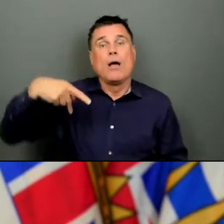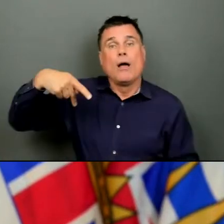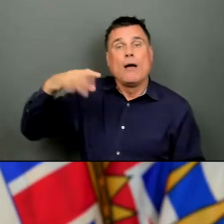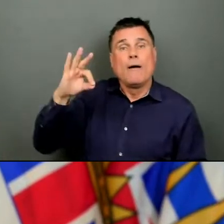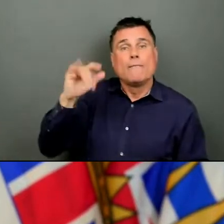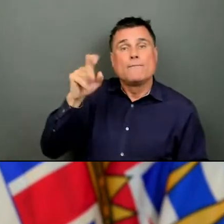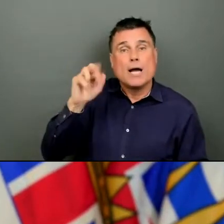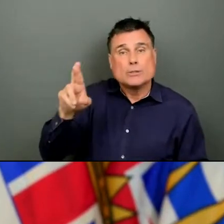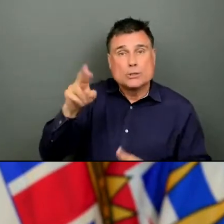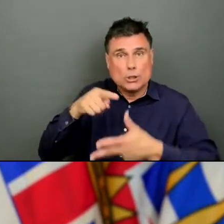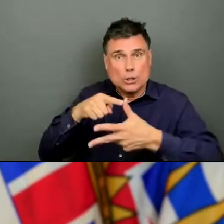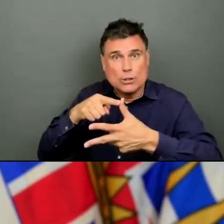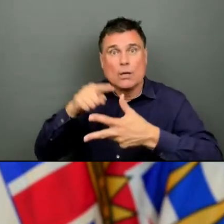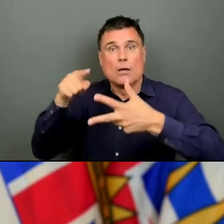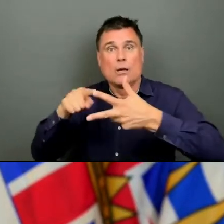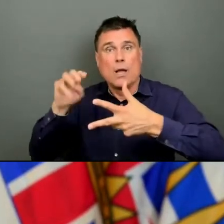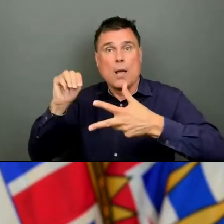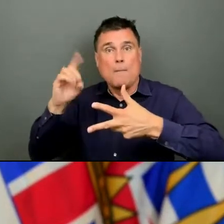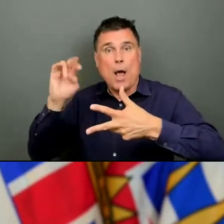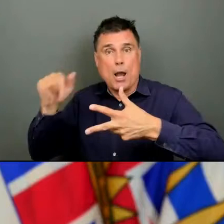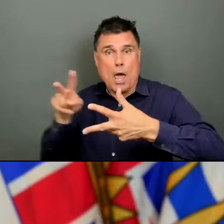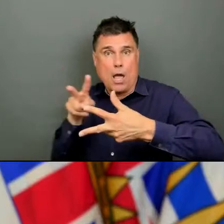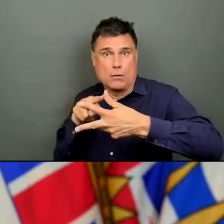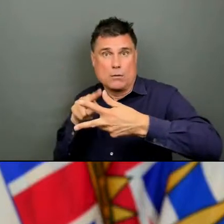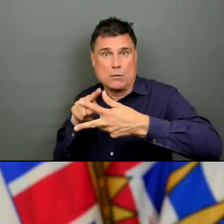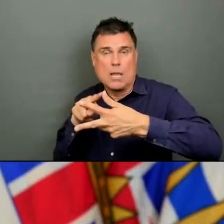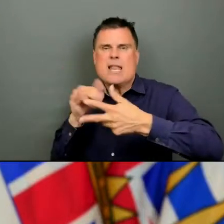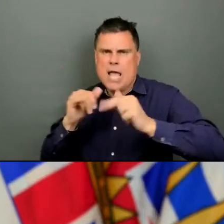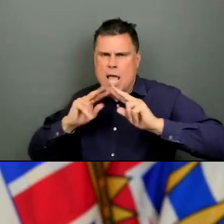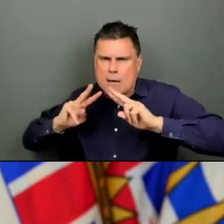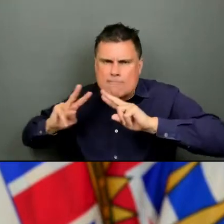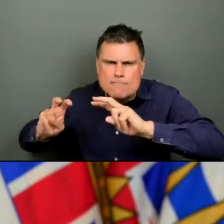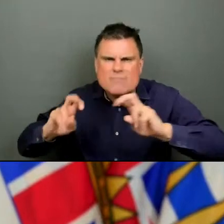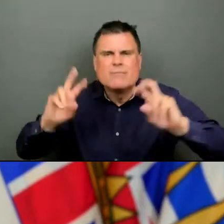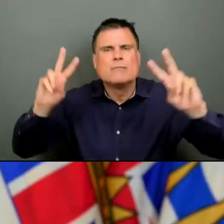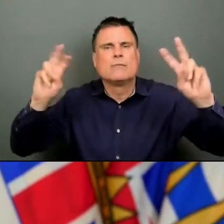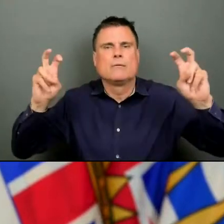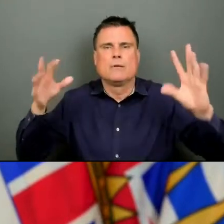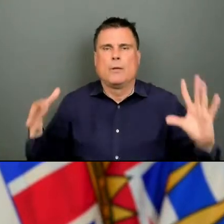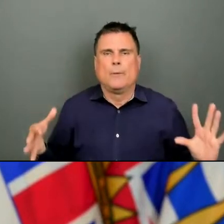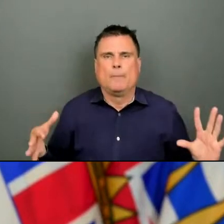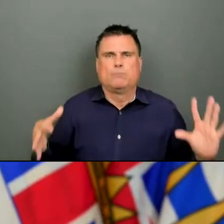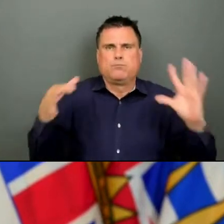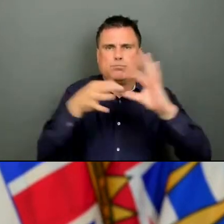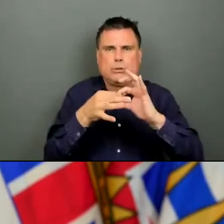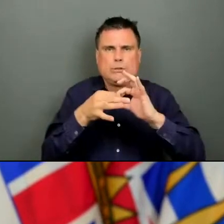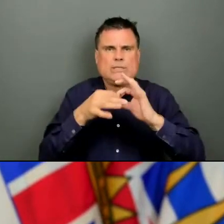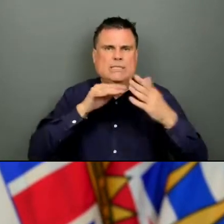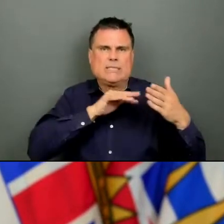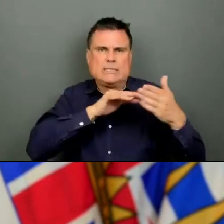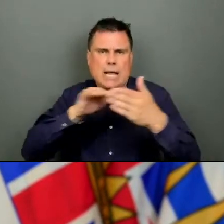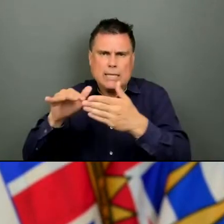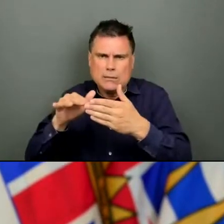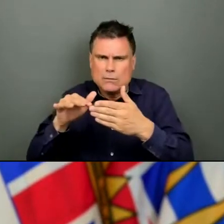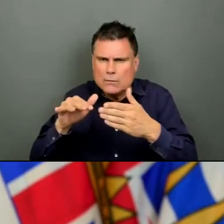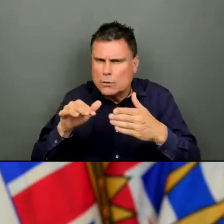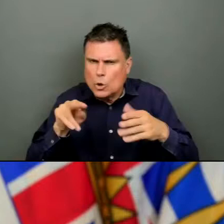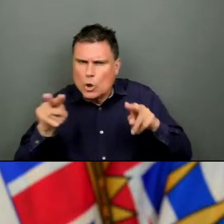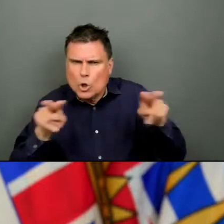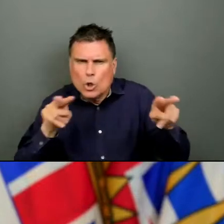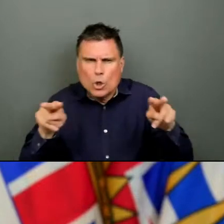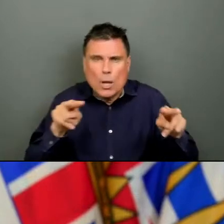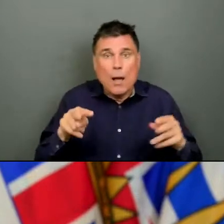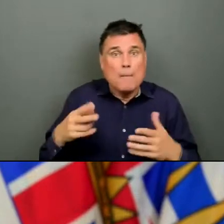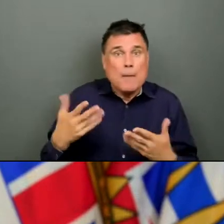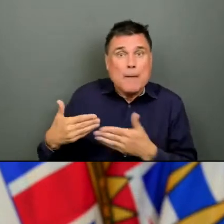Moderna are doing studies, what they call bridging studies, down to children as young as 6 months of age. One of the